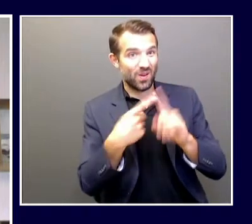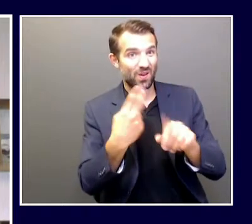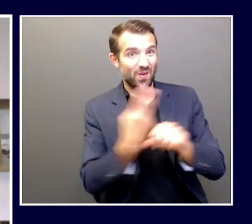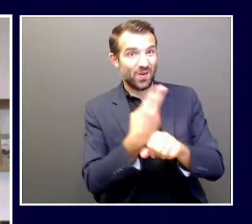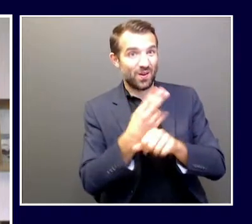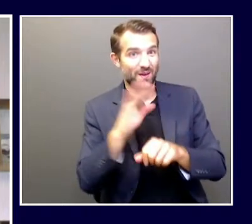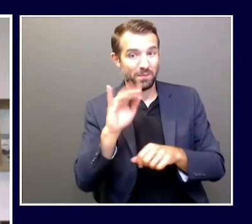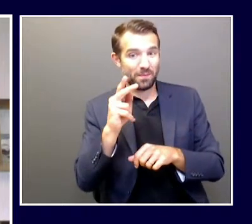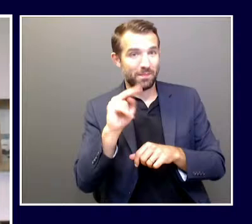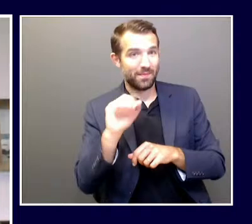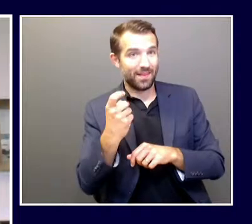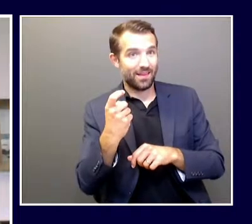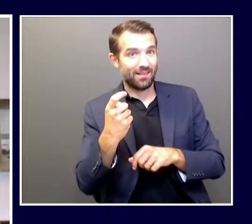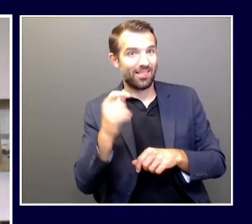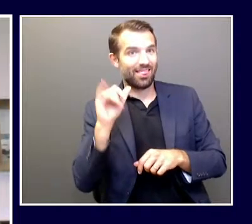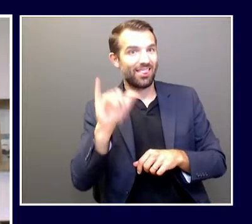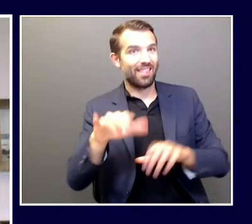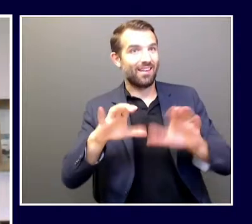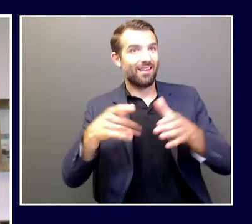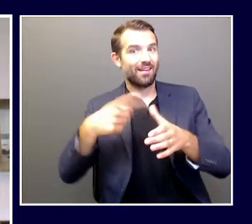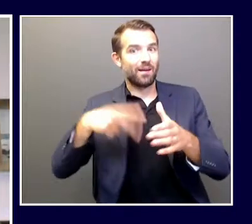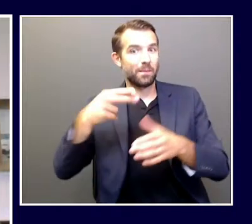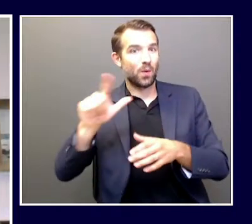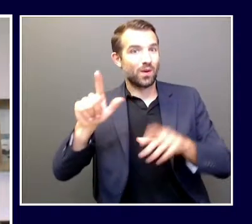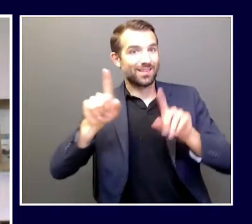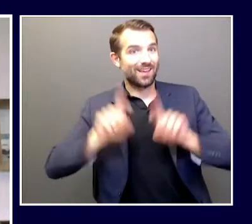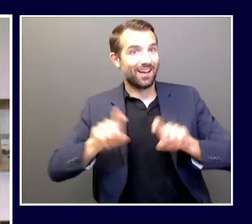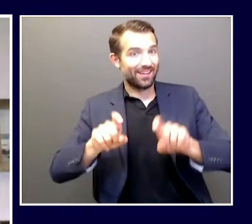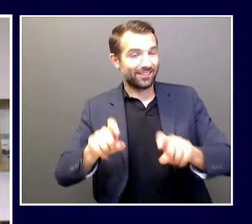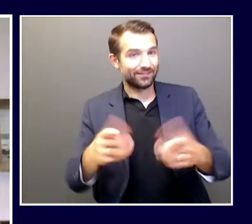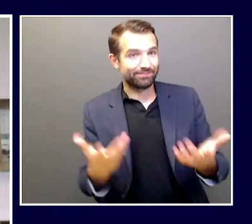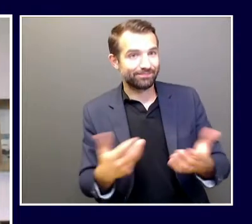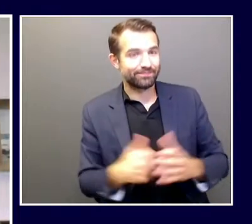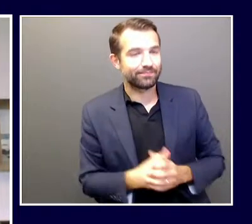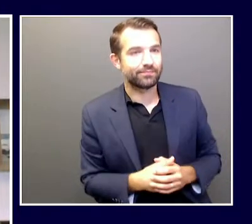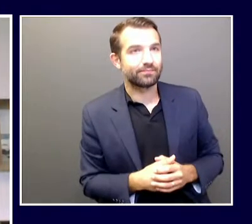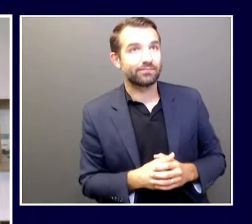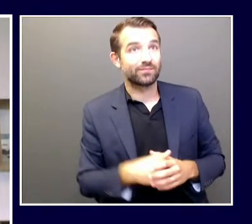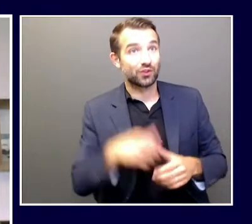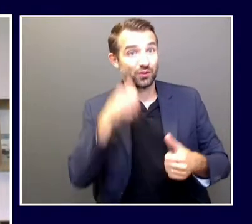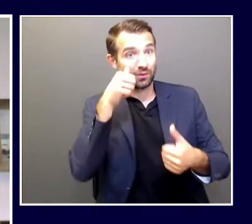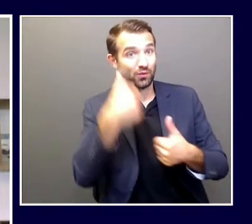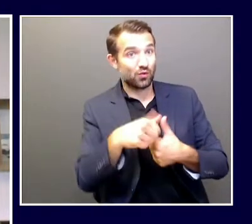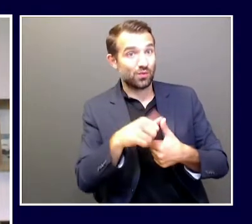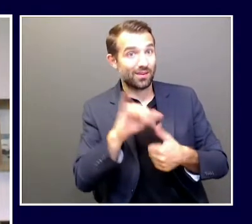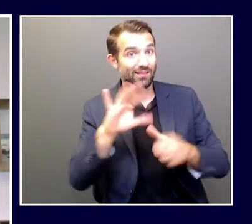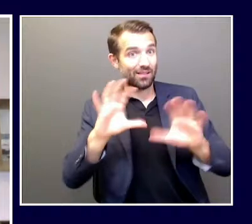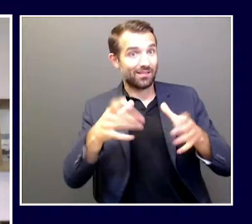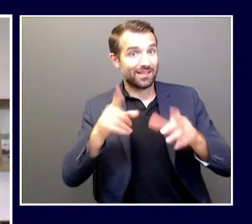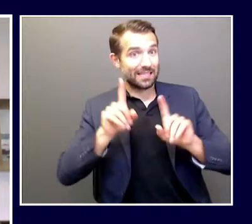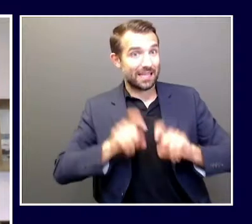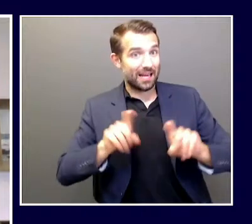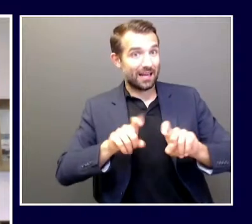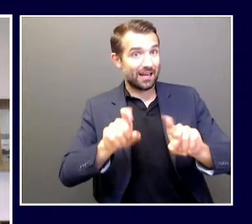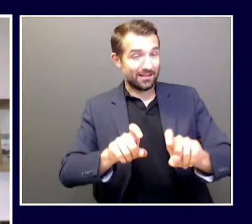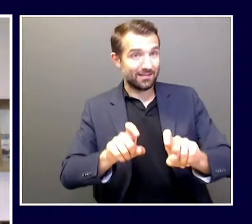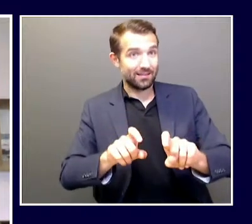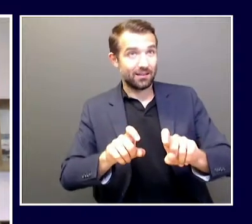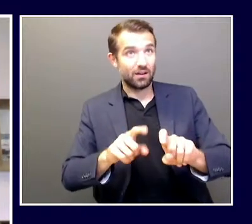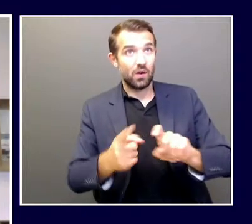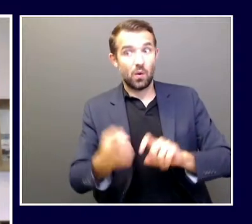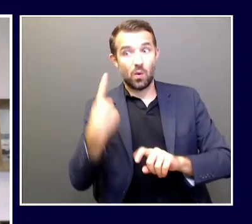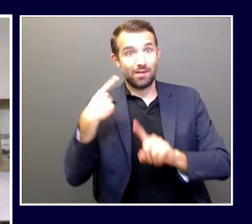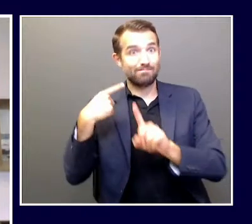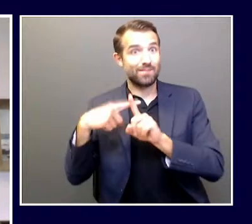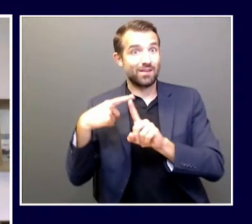to pooled testing is, what happens if a pool is positive? What do you do next? And the answer is that you test all of the kids in the